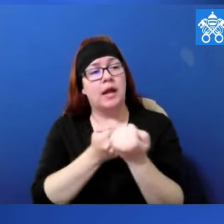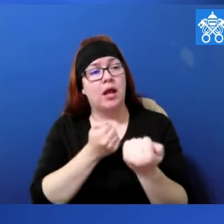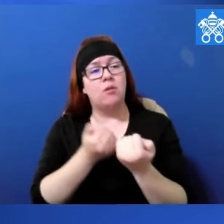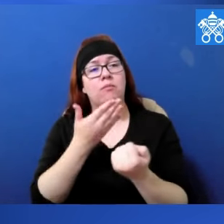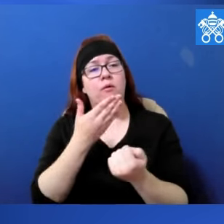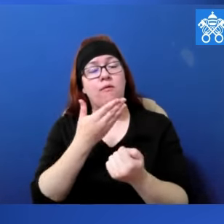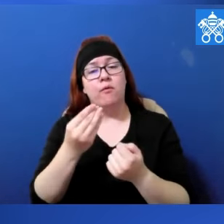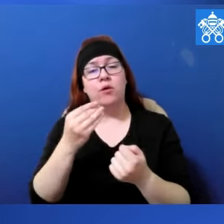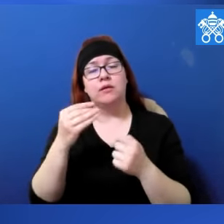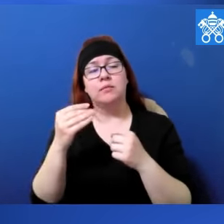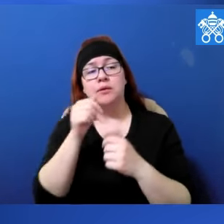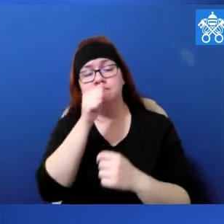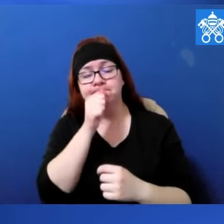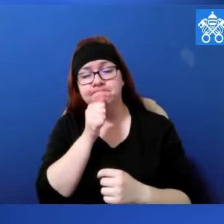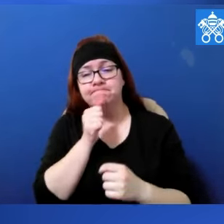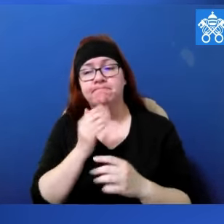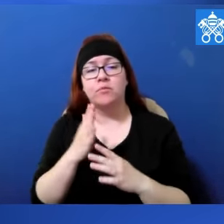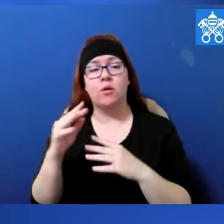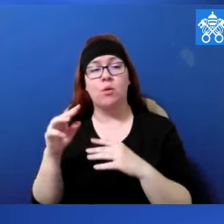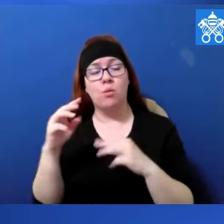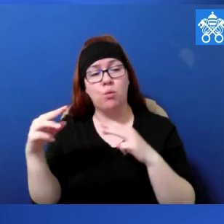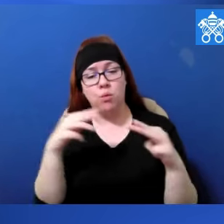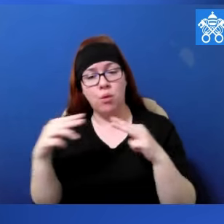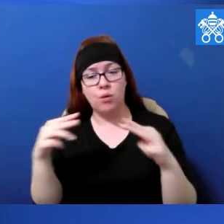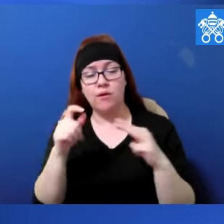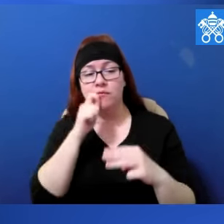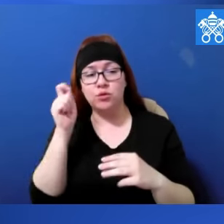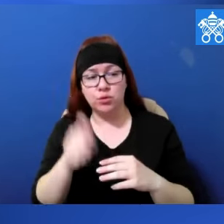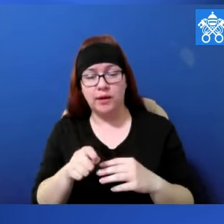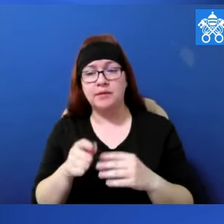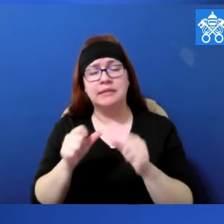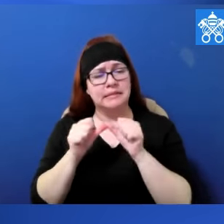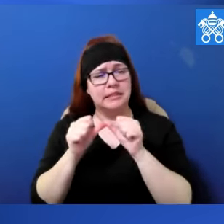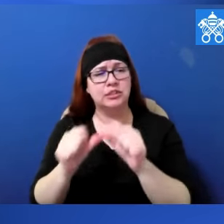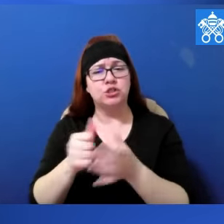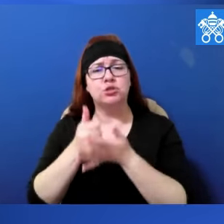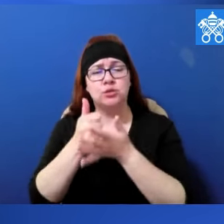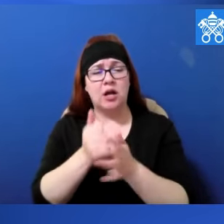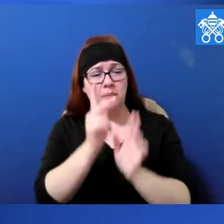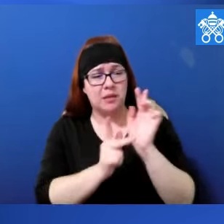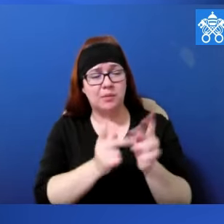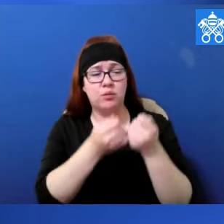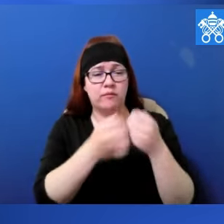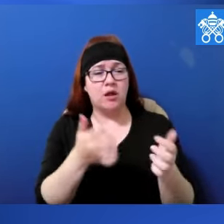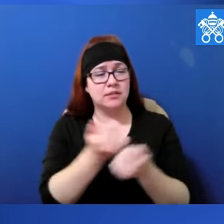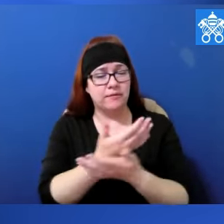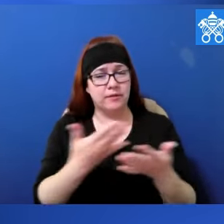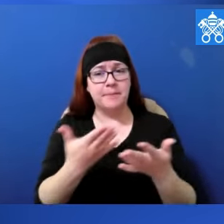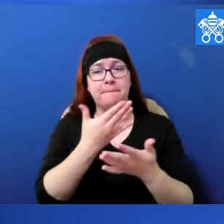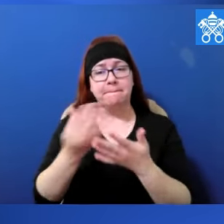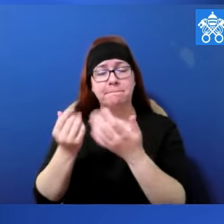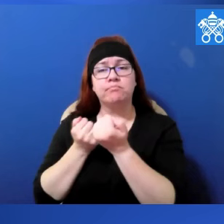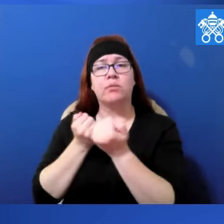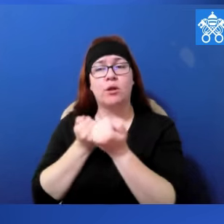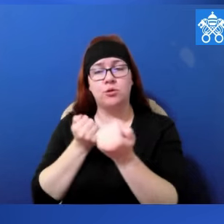Ukraine. Continue to be hospitable to those who have lost everything and come to you counting